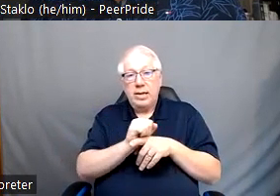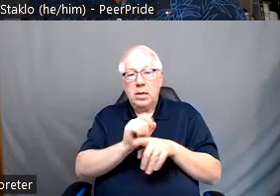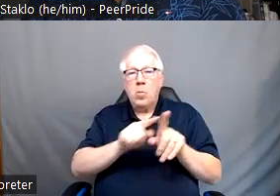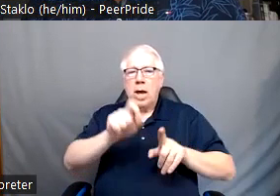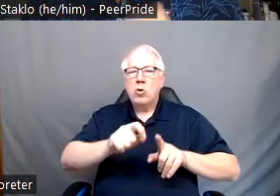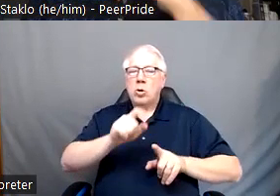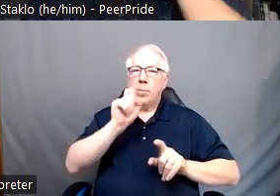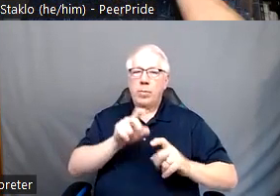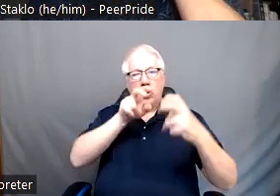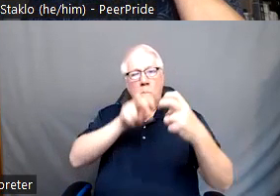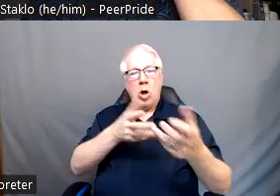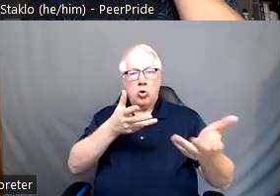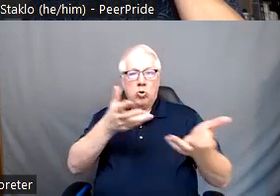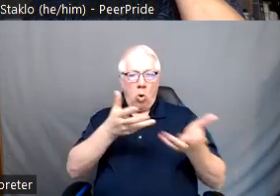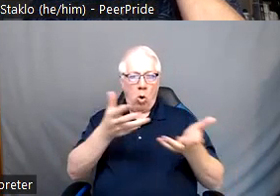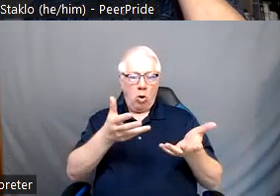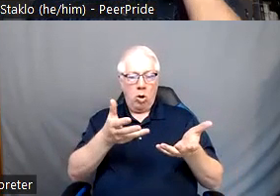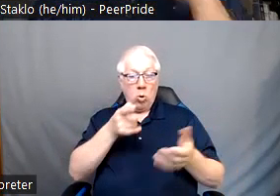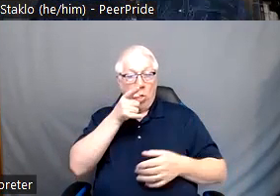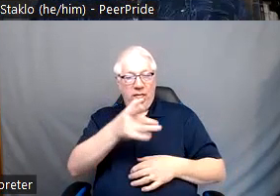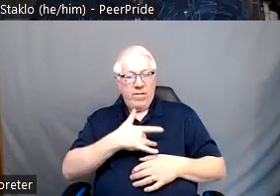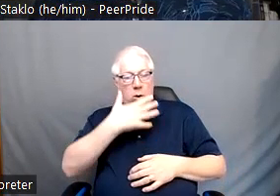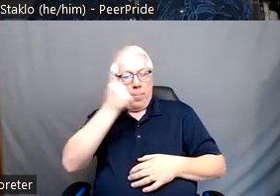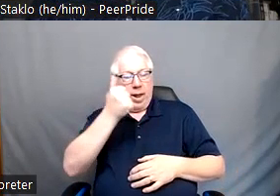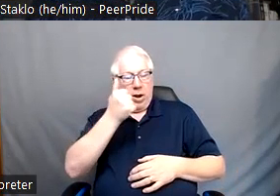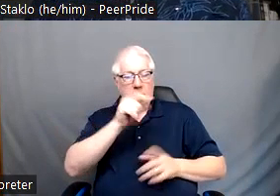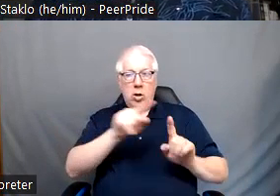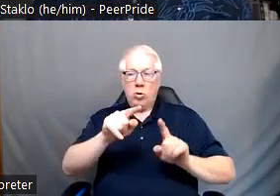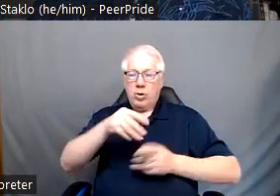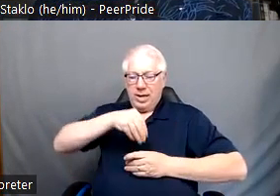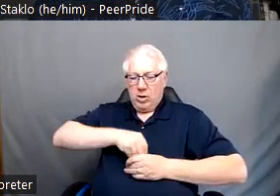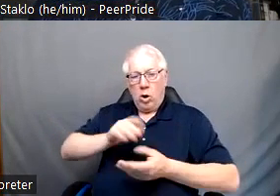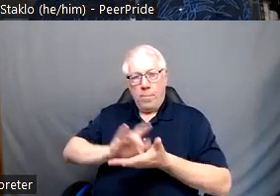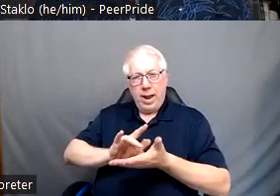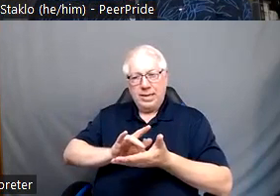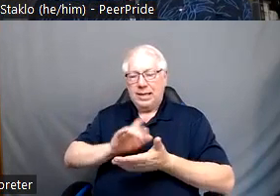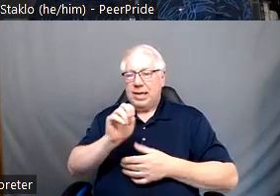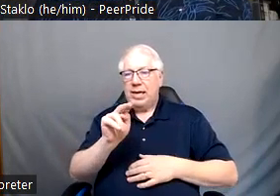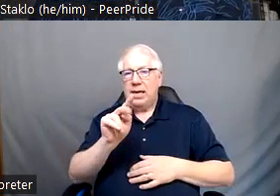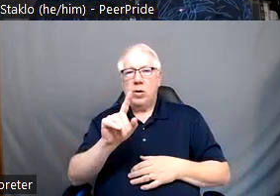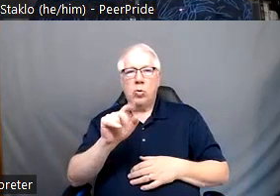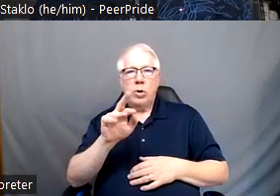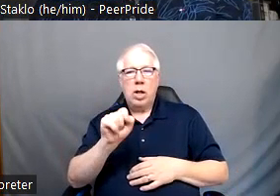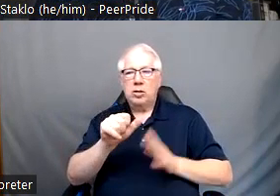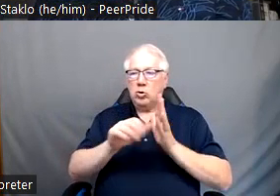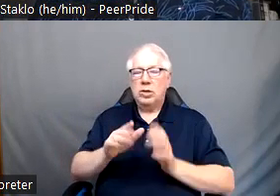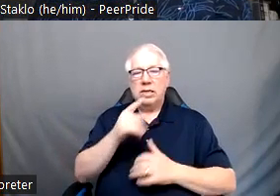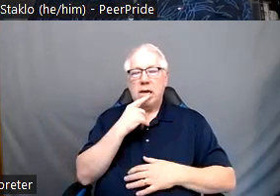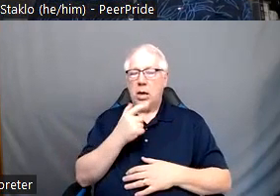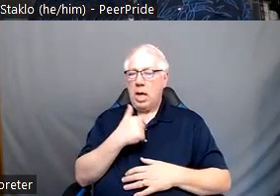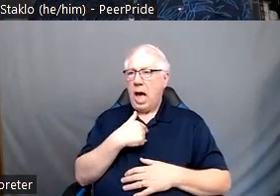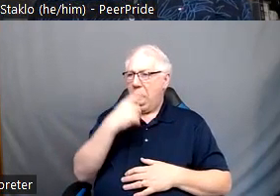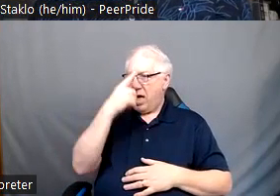talk to people enough so that they feel ready to go talk to a medical doctor, like an internal medicine doctor, an endocrinologist, or to see a surgeon and